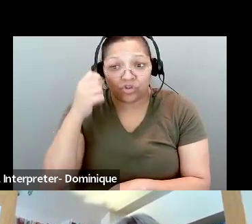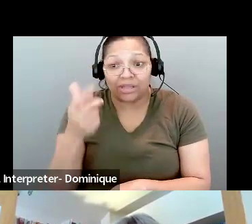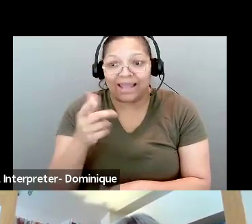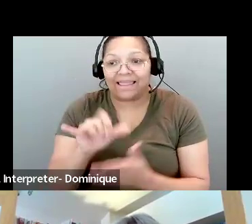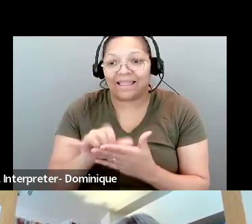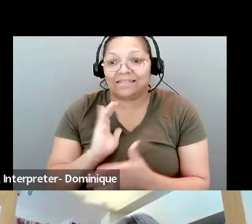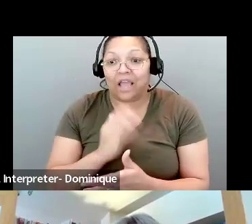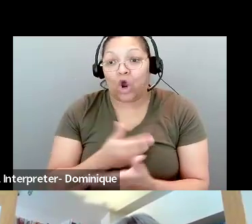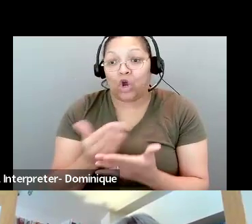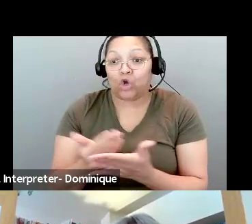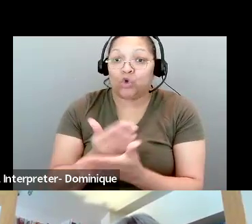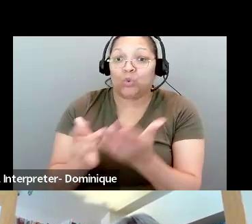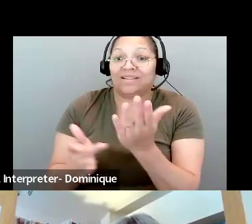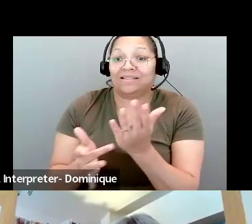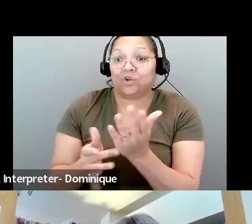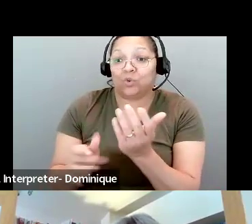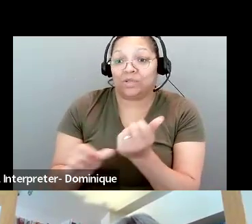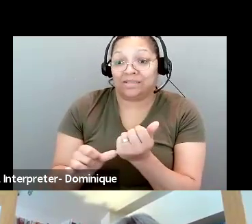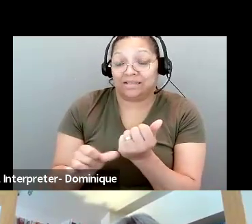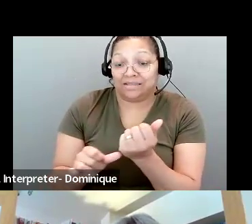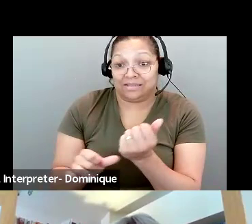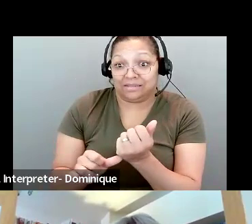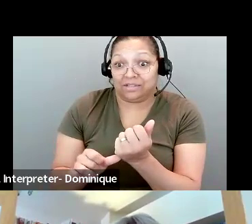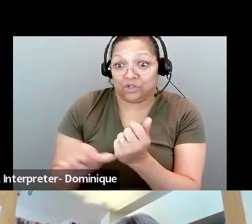new technical assistance group. So if we have